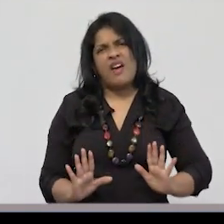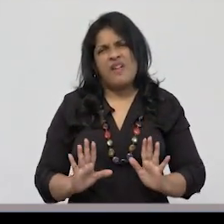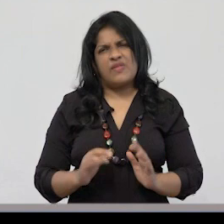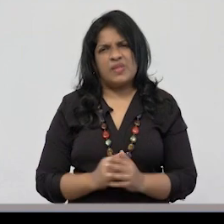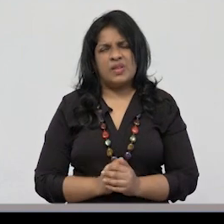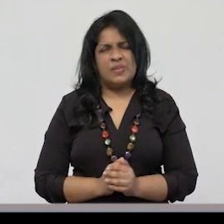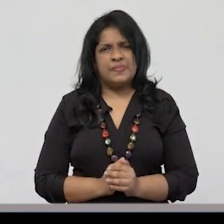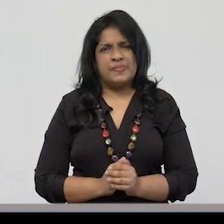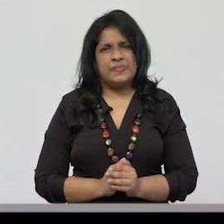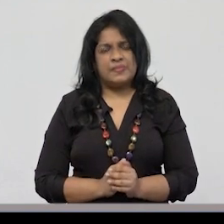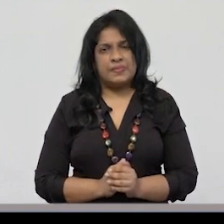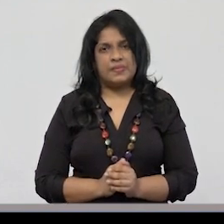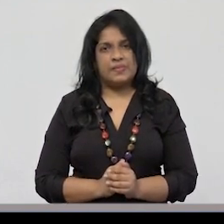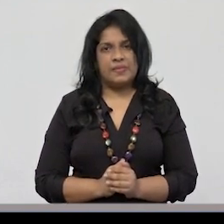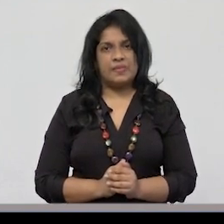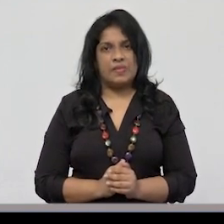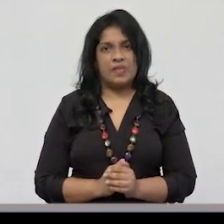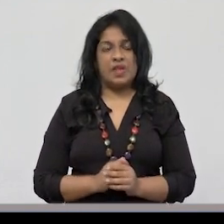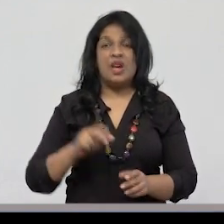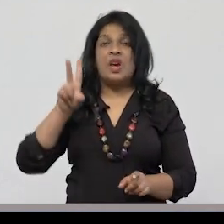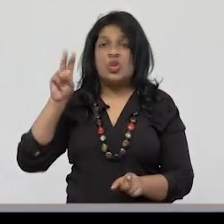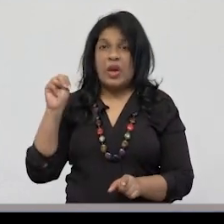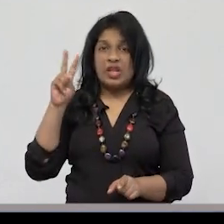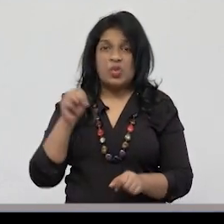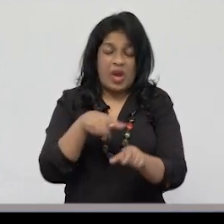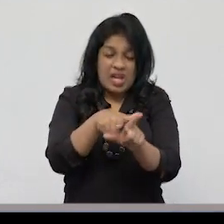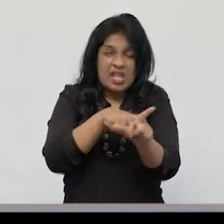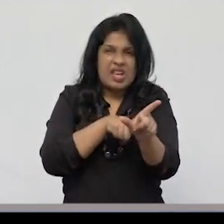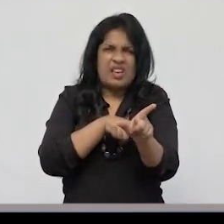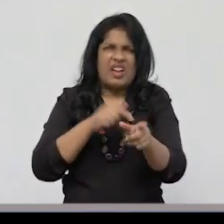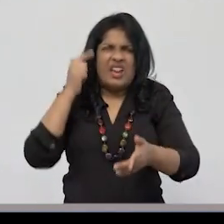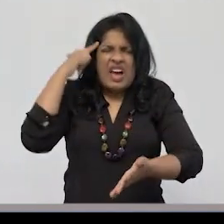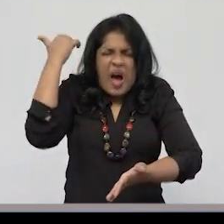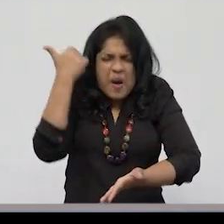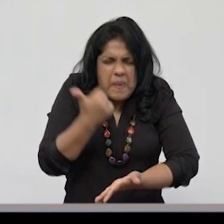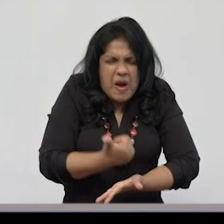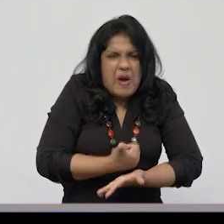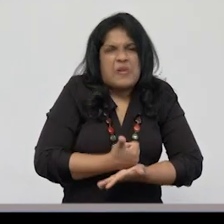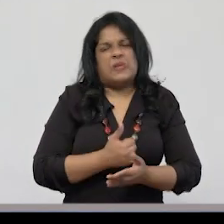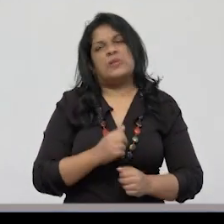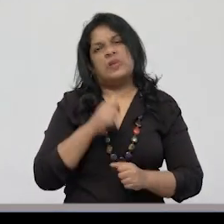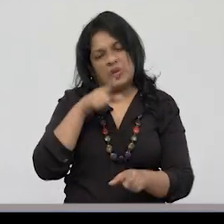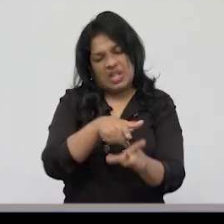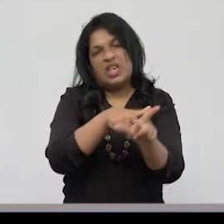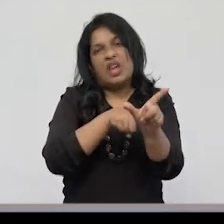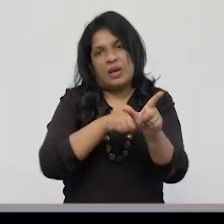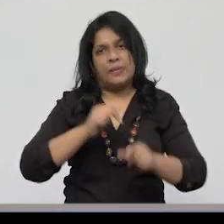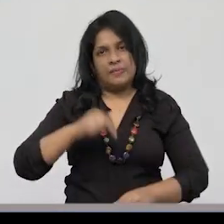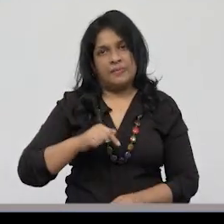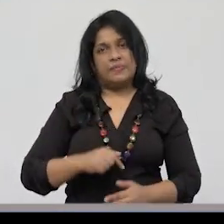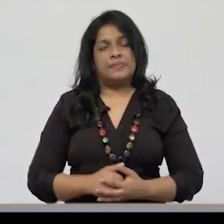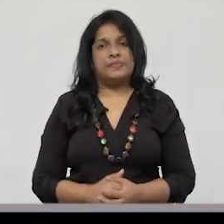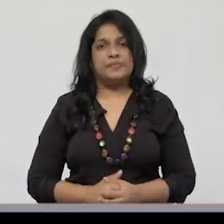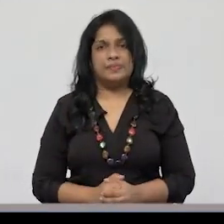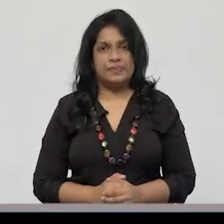hurry. 2020 has been a different year. But I want to get your attention to where